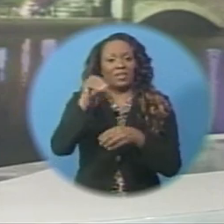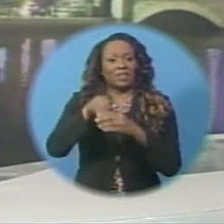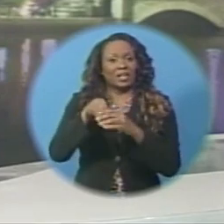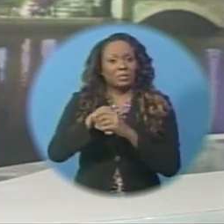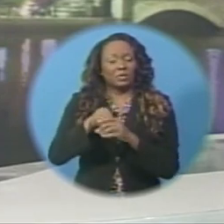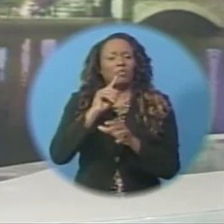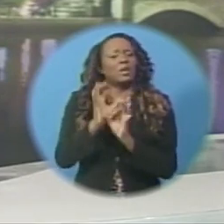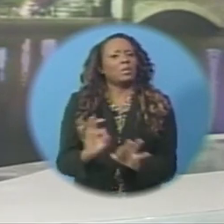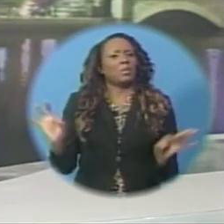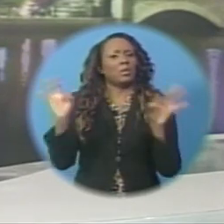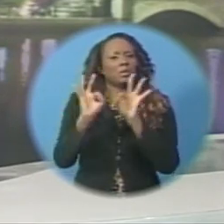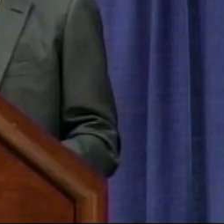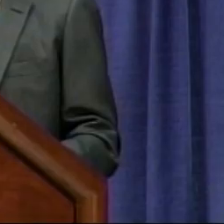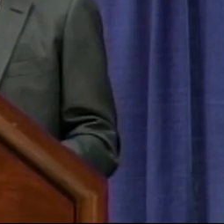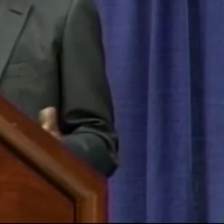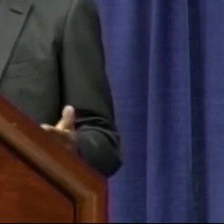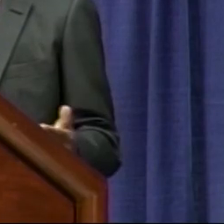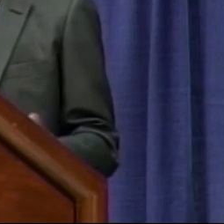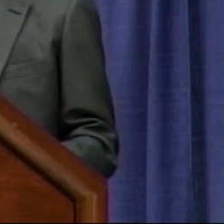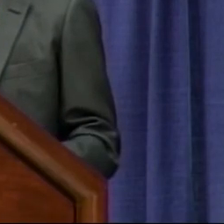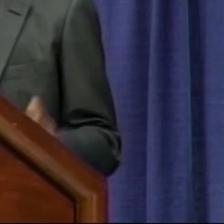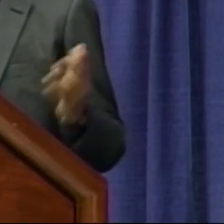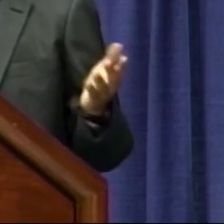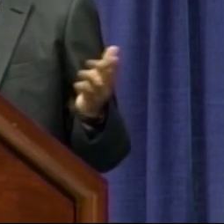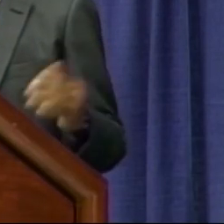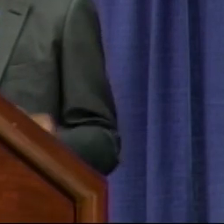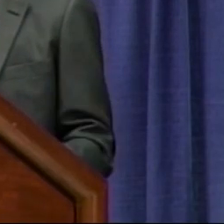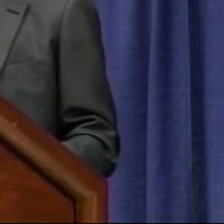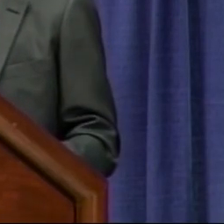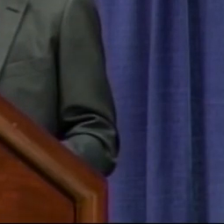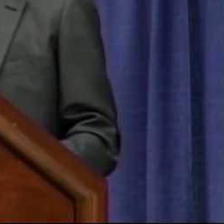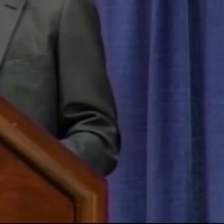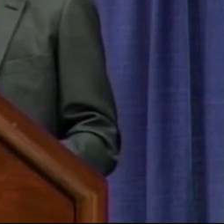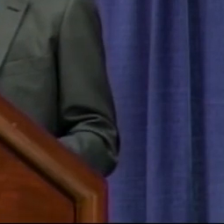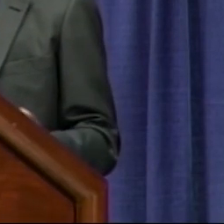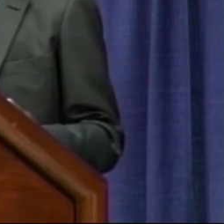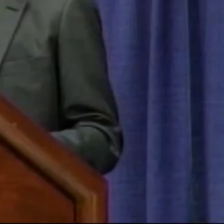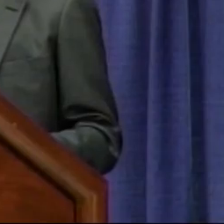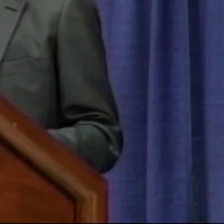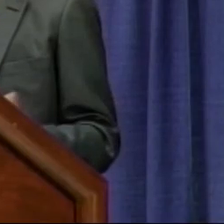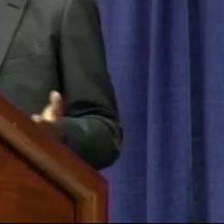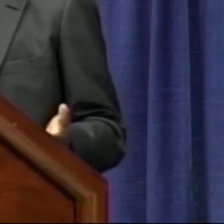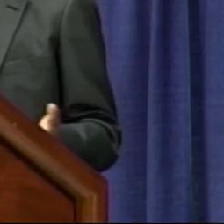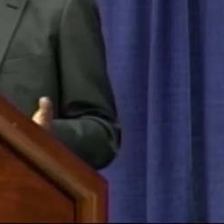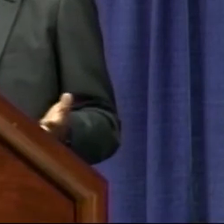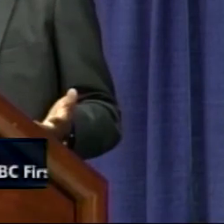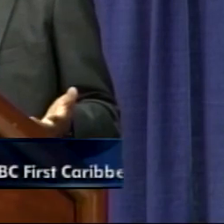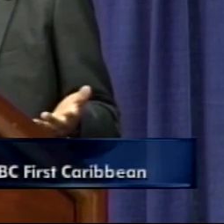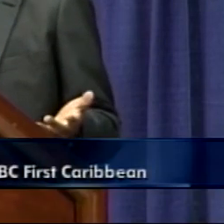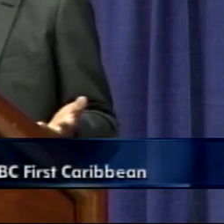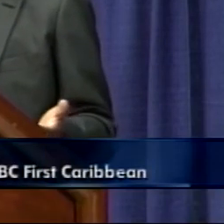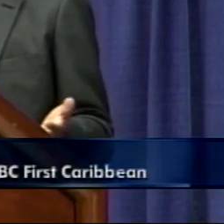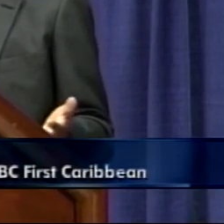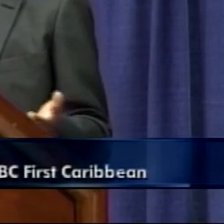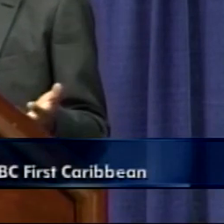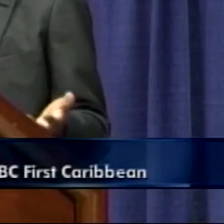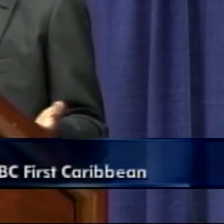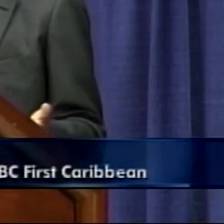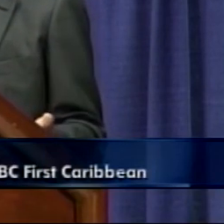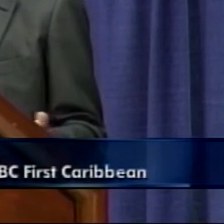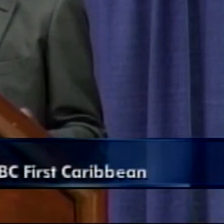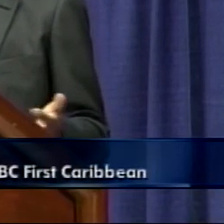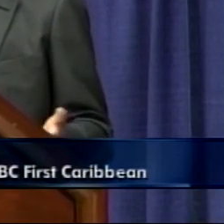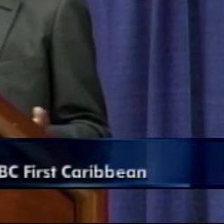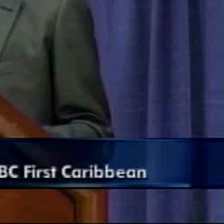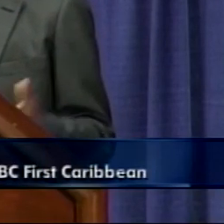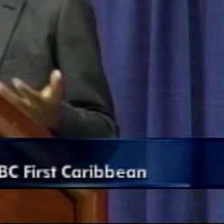production and investment. So for example, construction materials, if we reduce those, we have to literally stop constructing